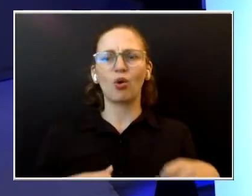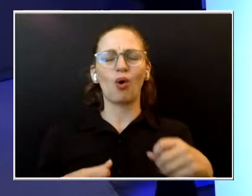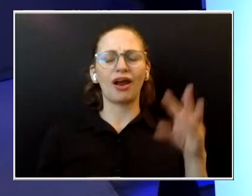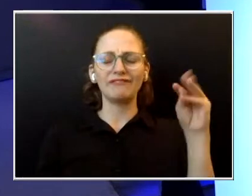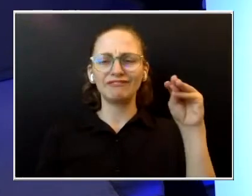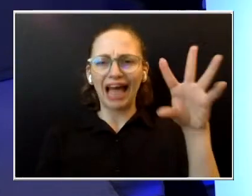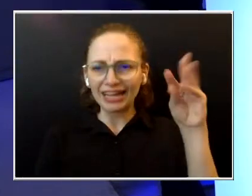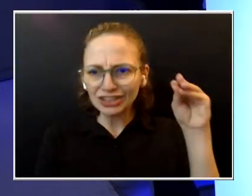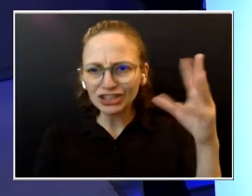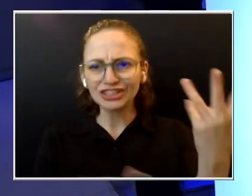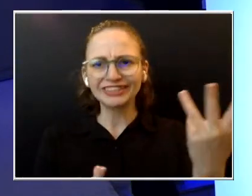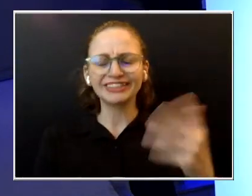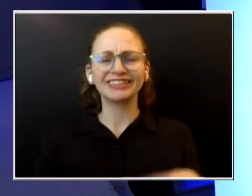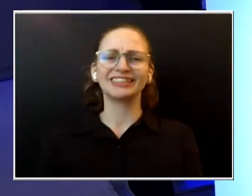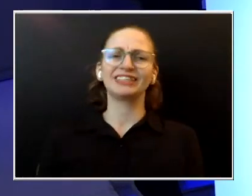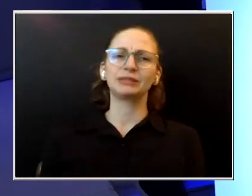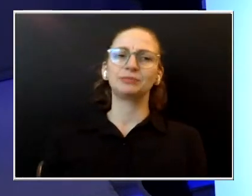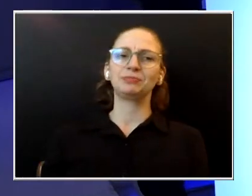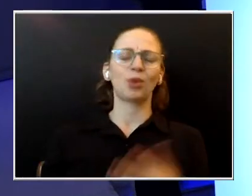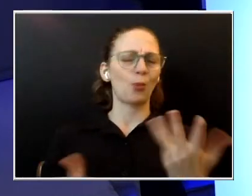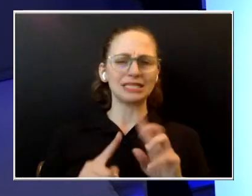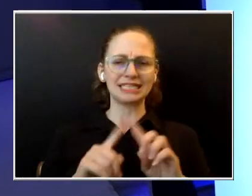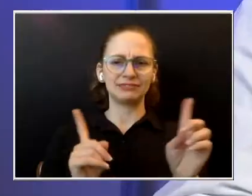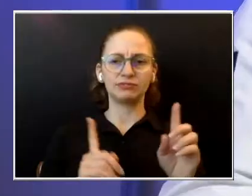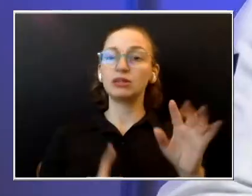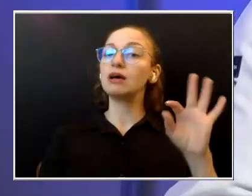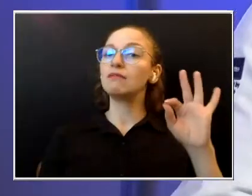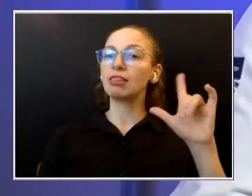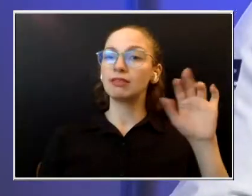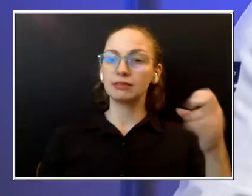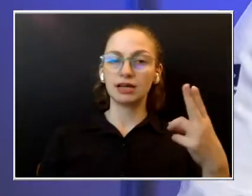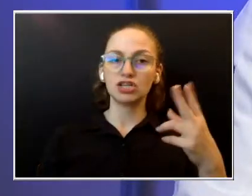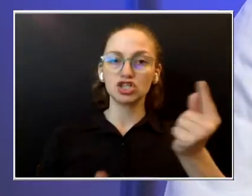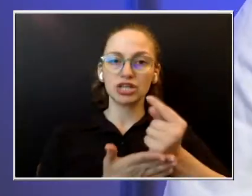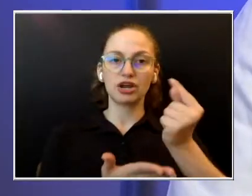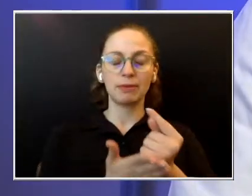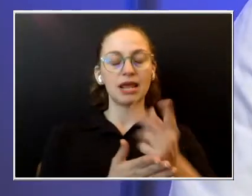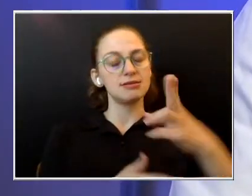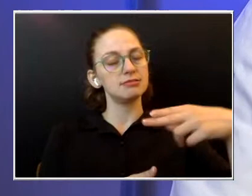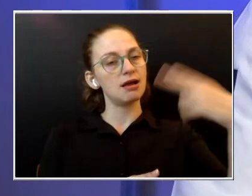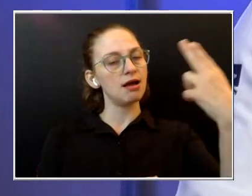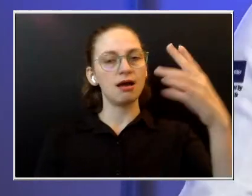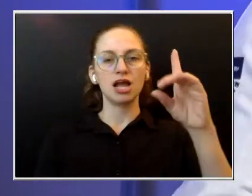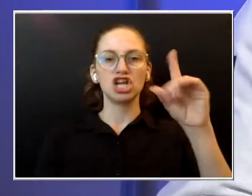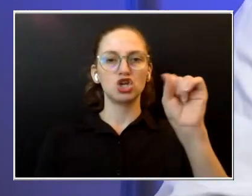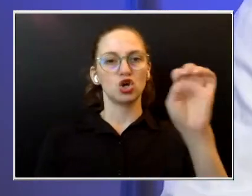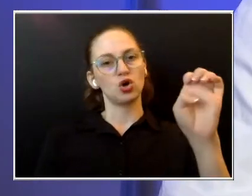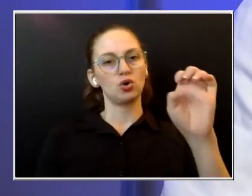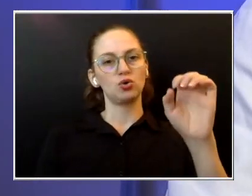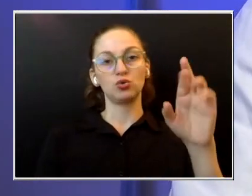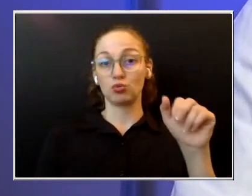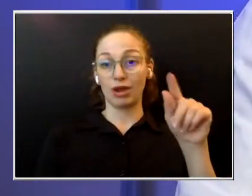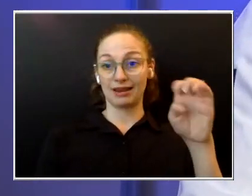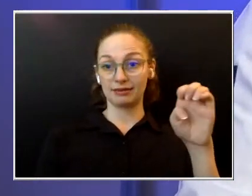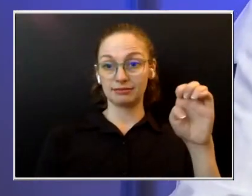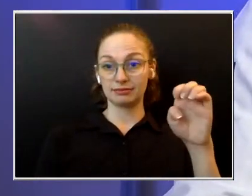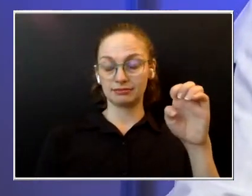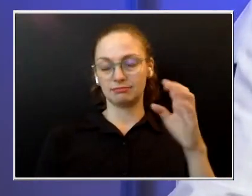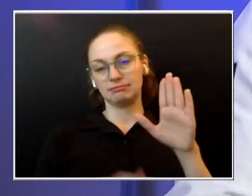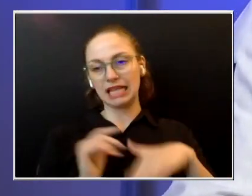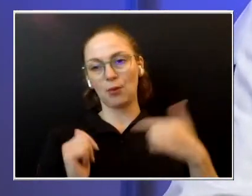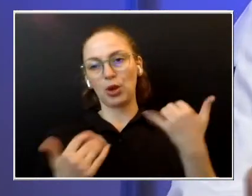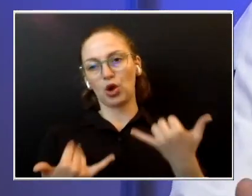flash therapy is a much higher dose rate than we currently treat for all of our radiation patients. So like normal dose rates